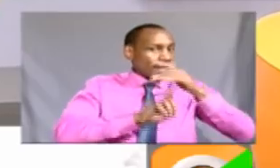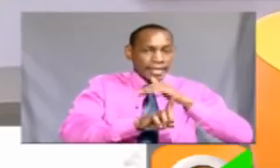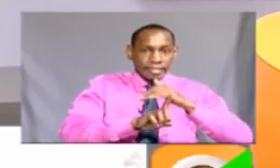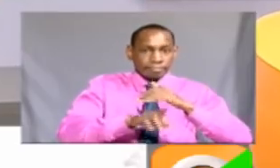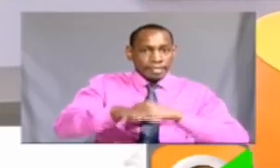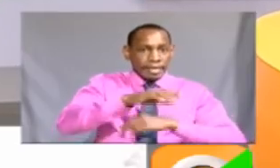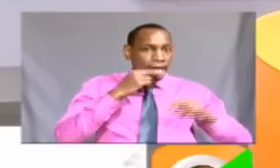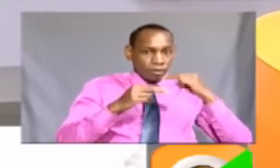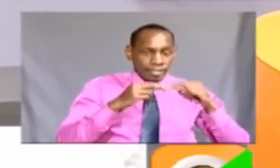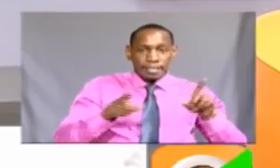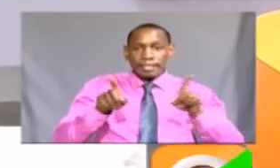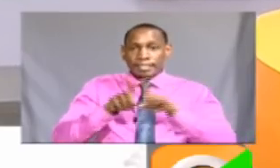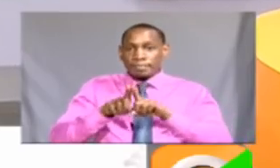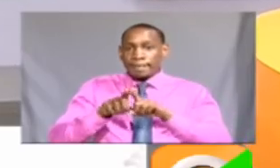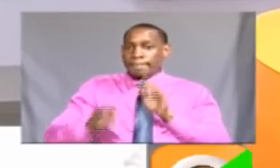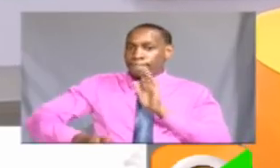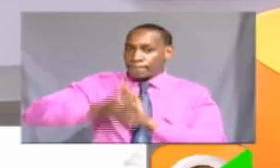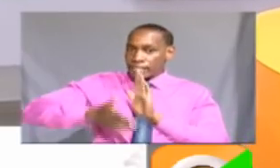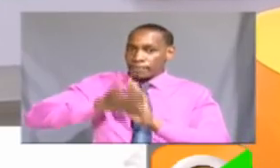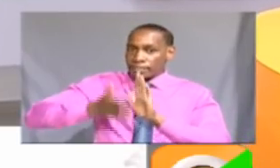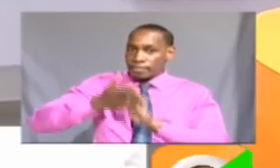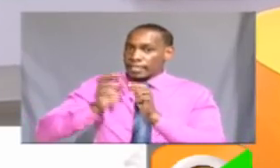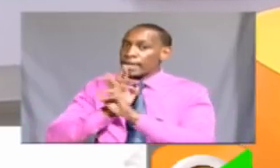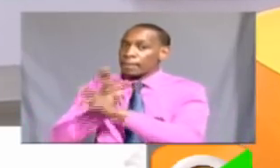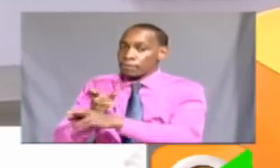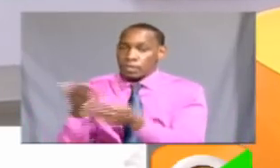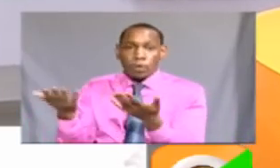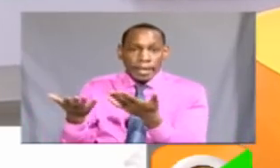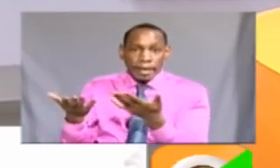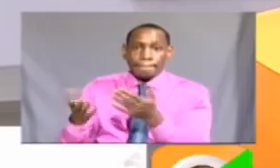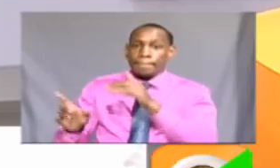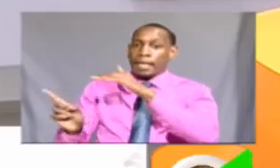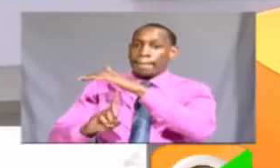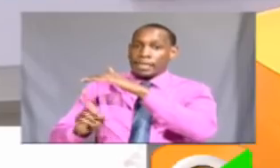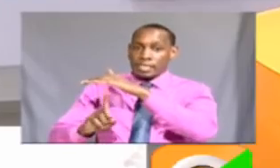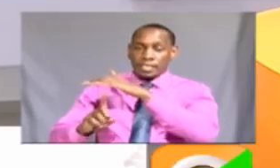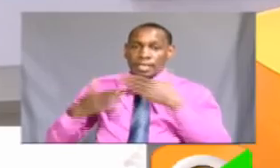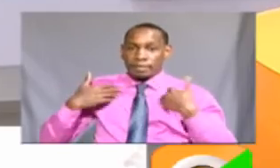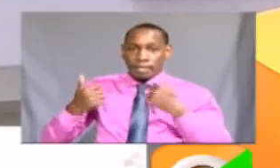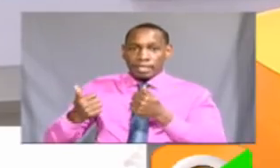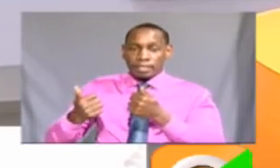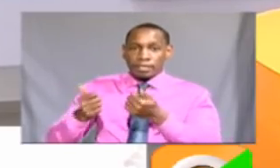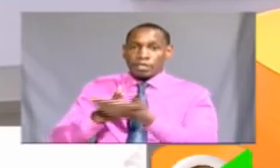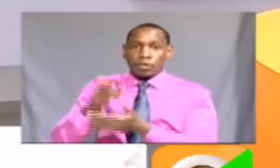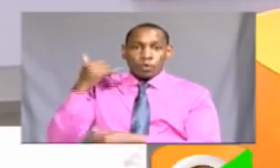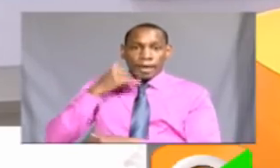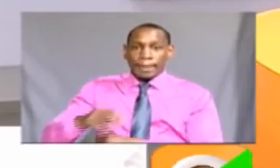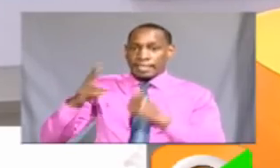the premises. And this should be immediately reported to the Ministry of Health via their